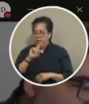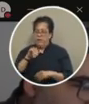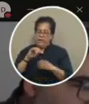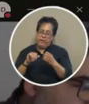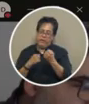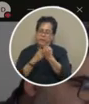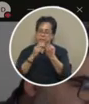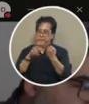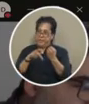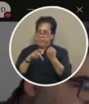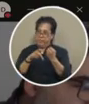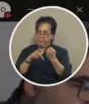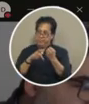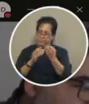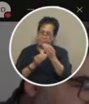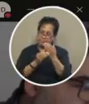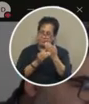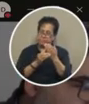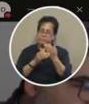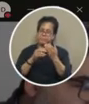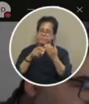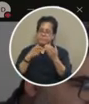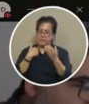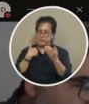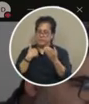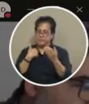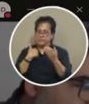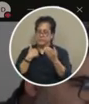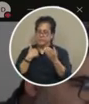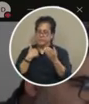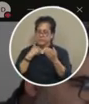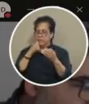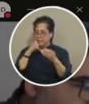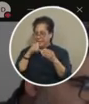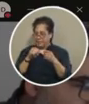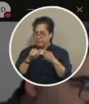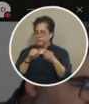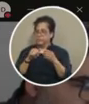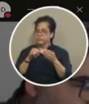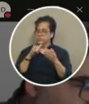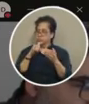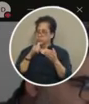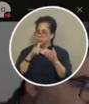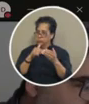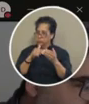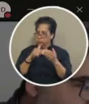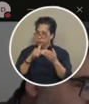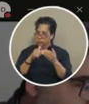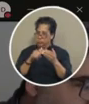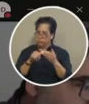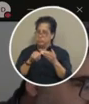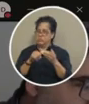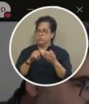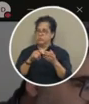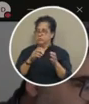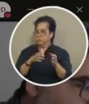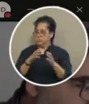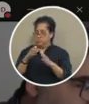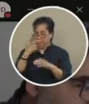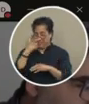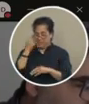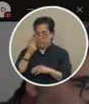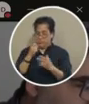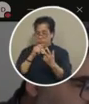backup documentation is listed. And so it has letters, and it's because